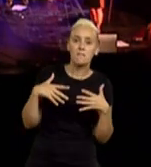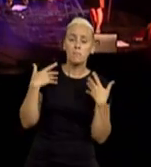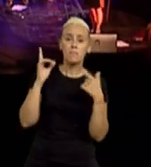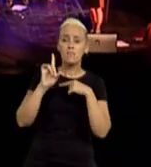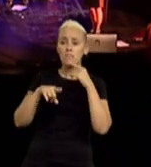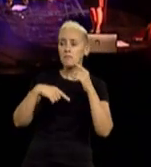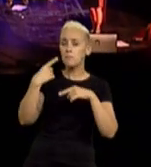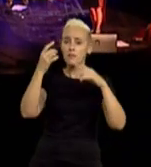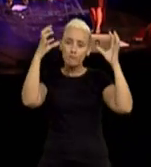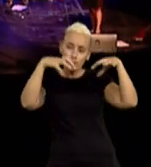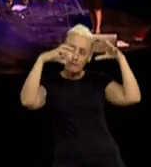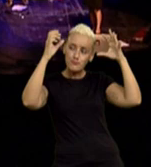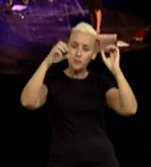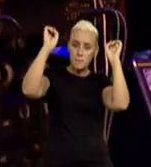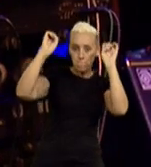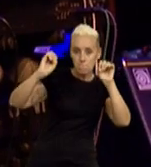magic rain.